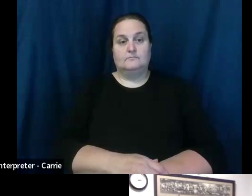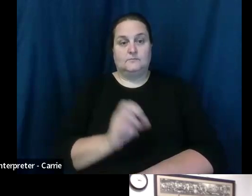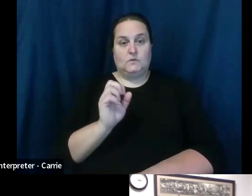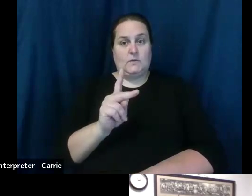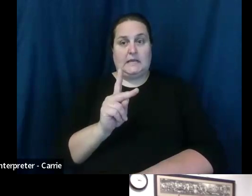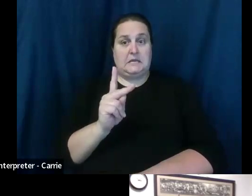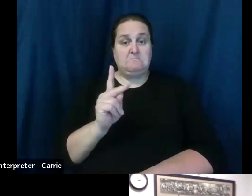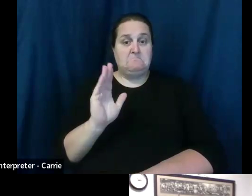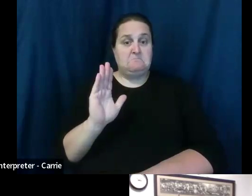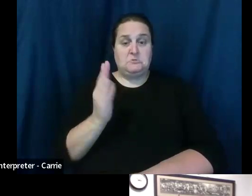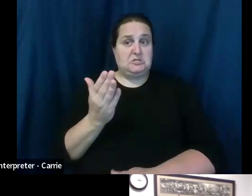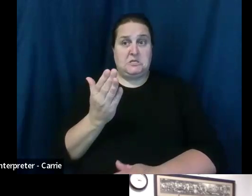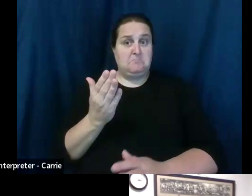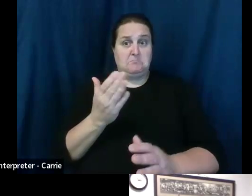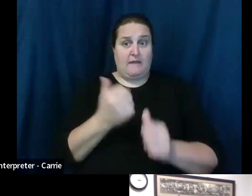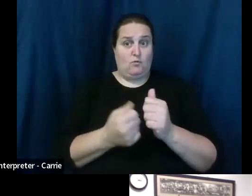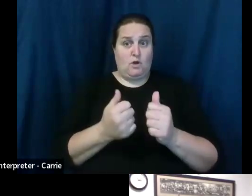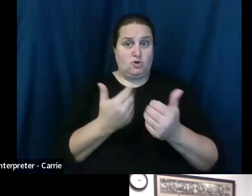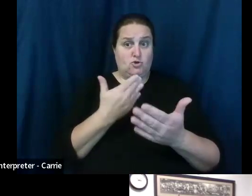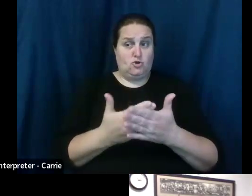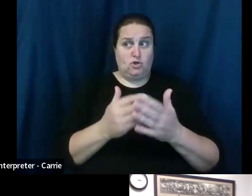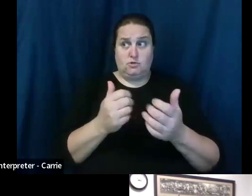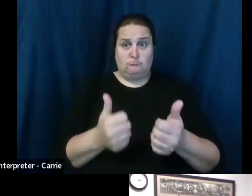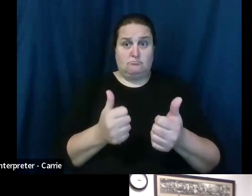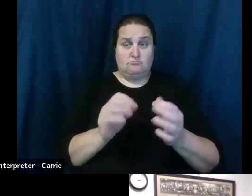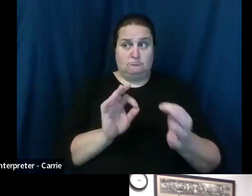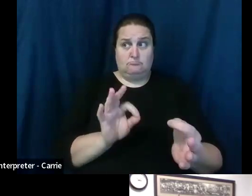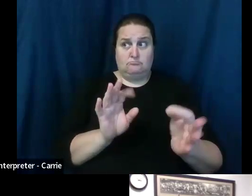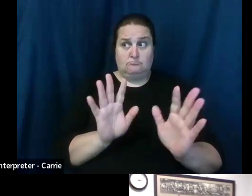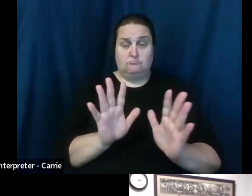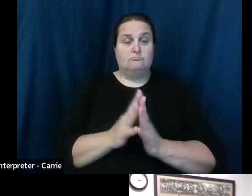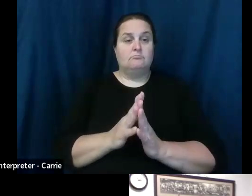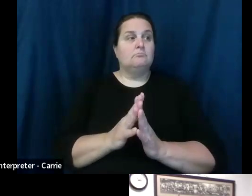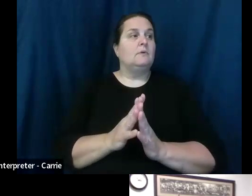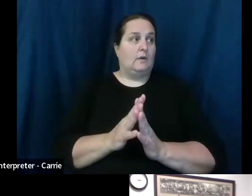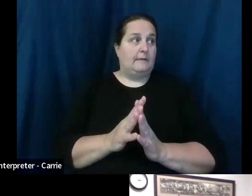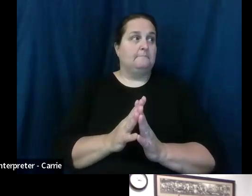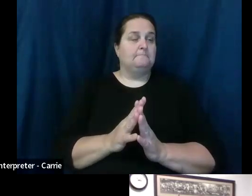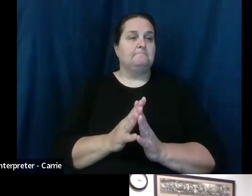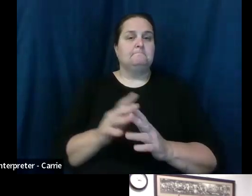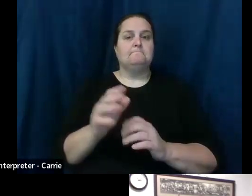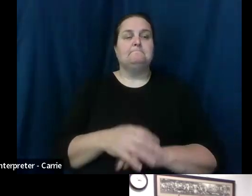I'm not seeing any objections. So I will hop out.